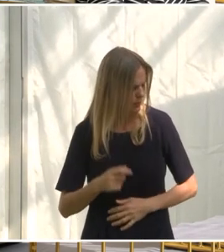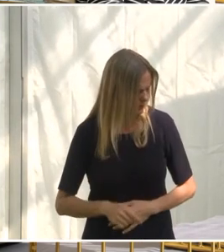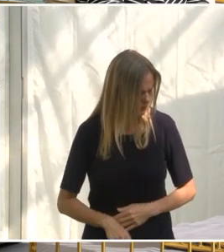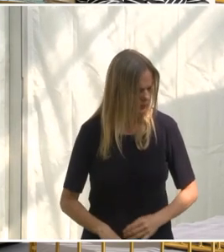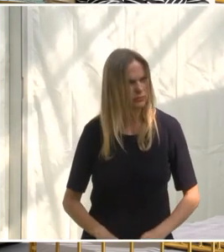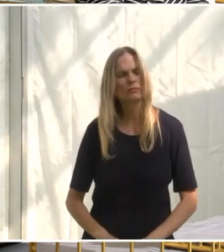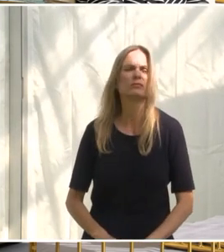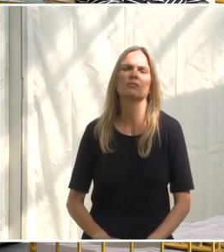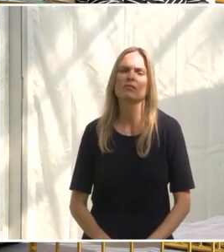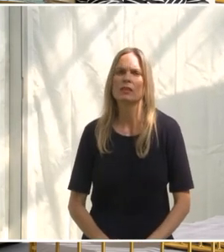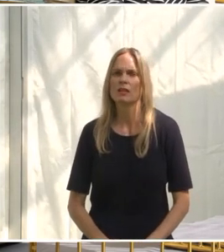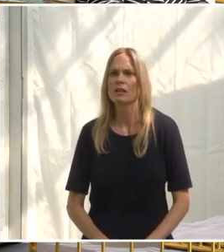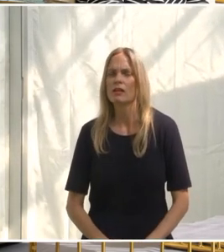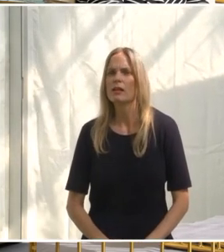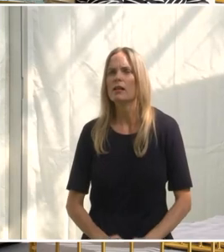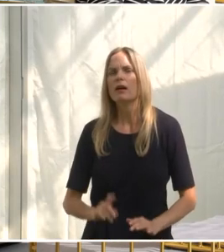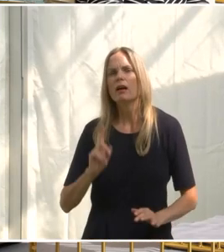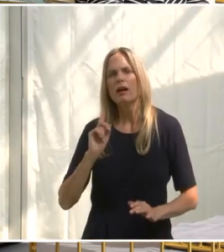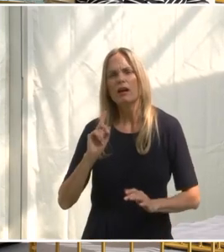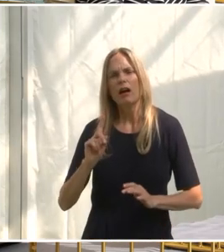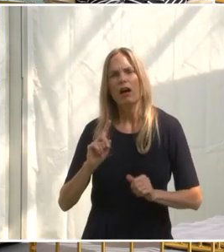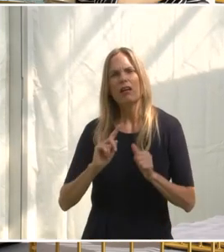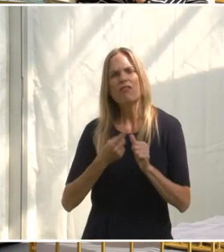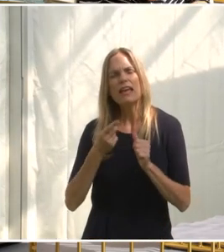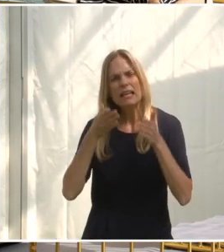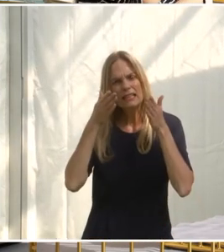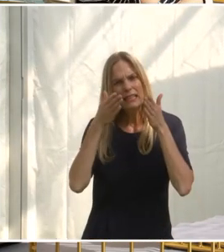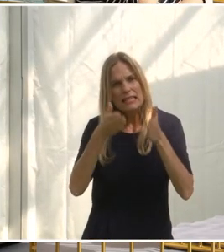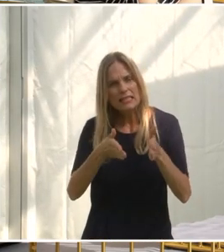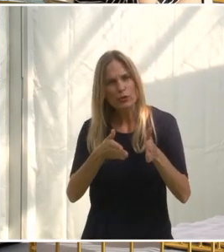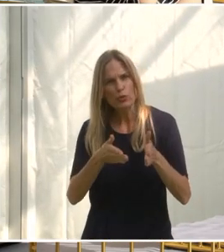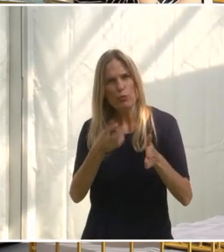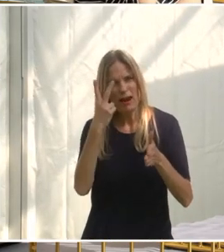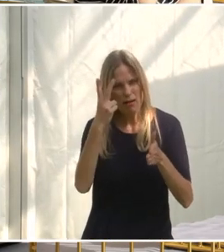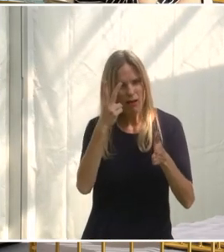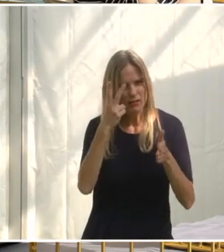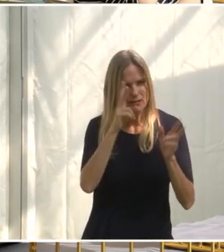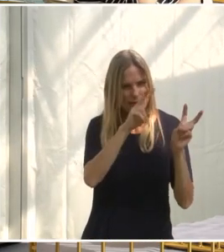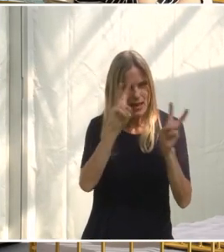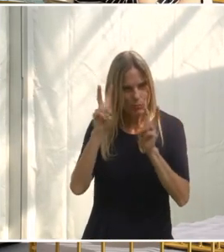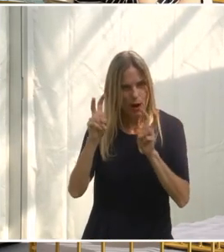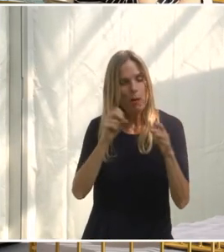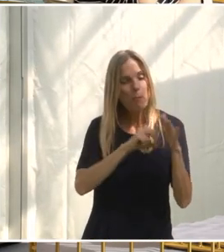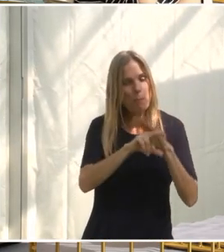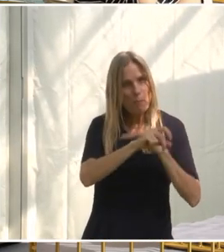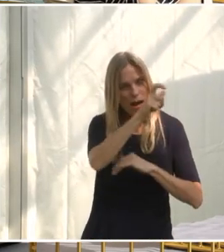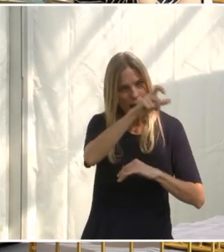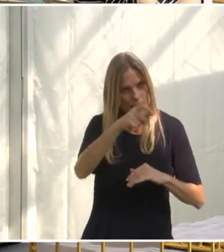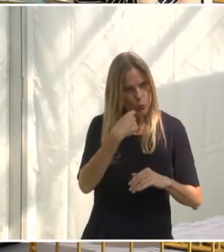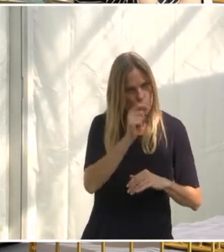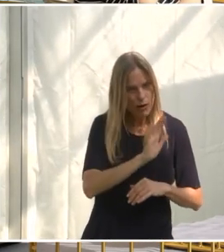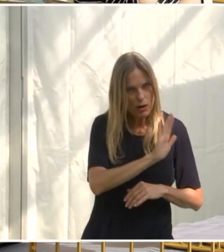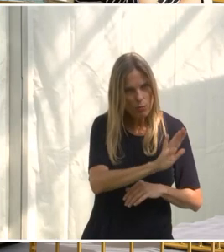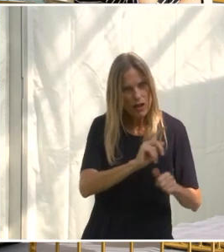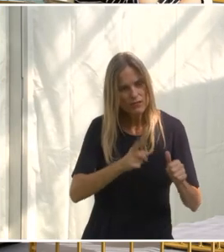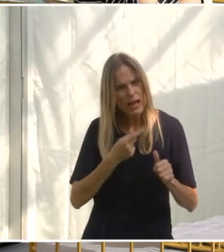on two flows, more specifically as well. One is the Ukrainian refugees and how digital